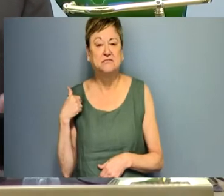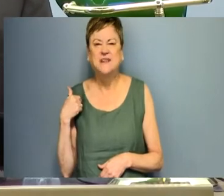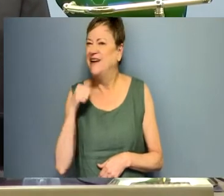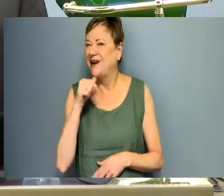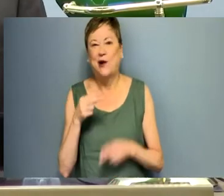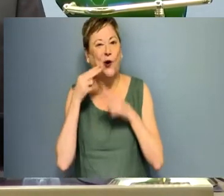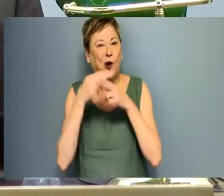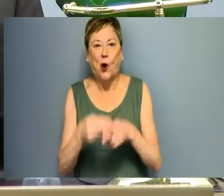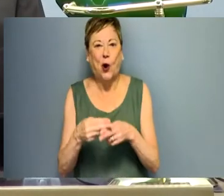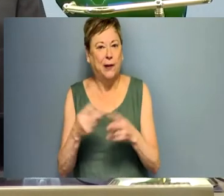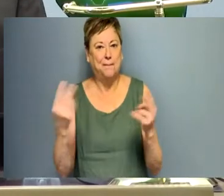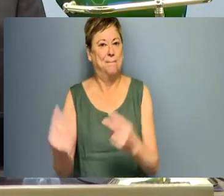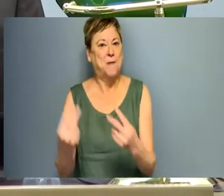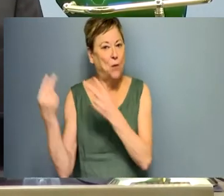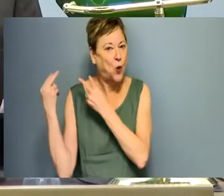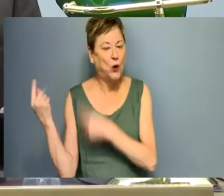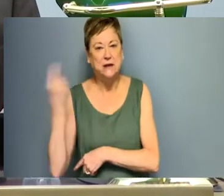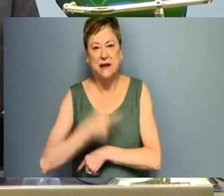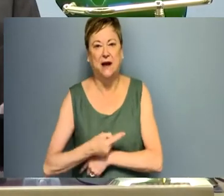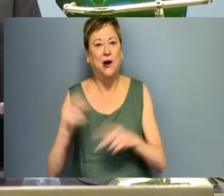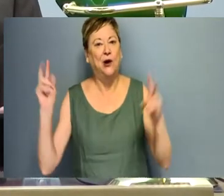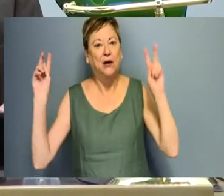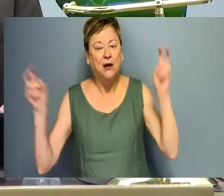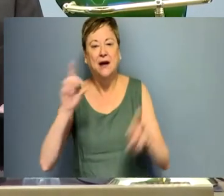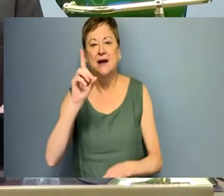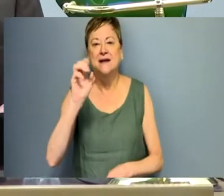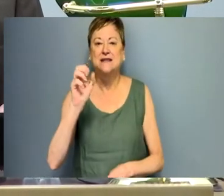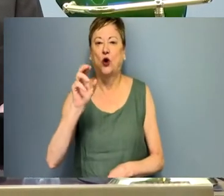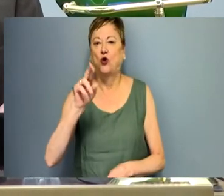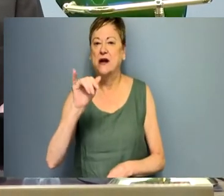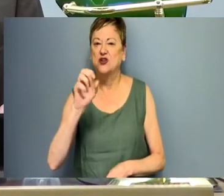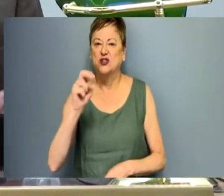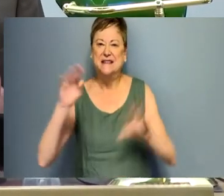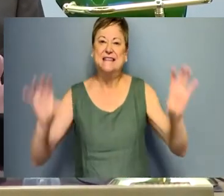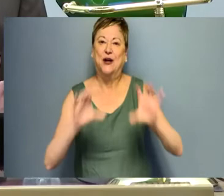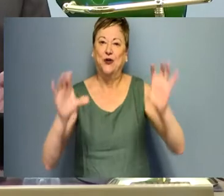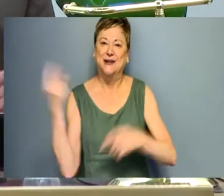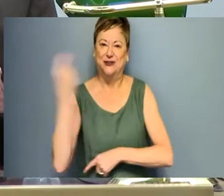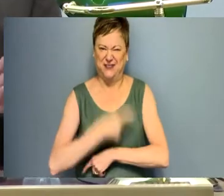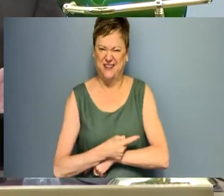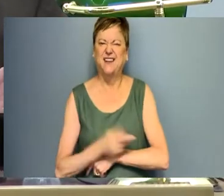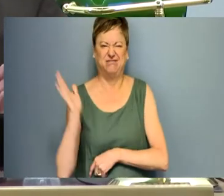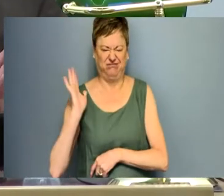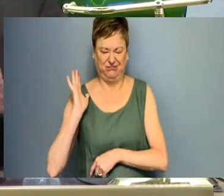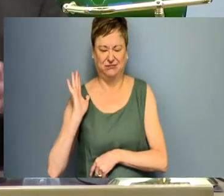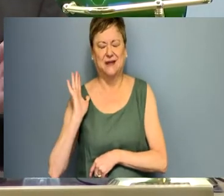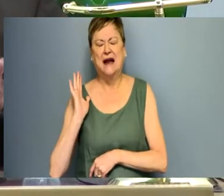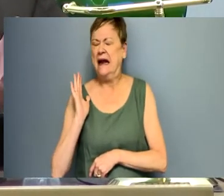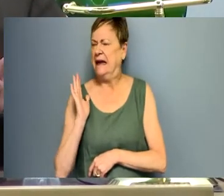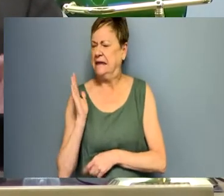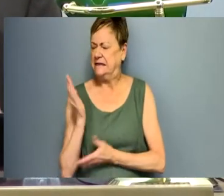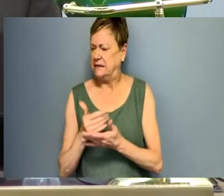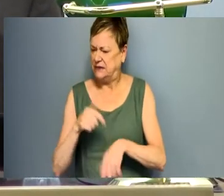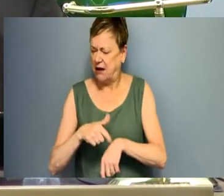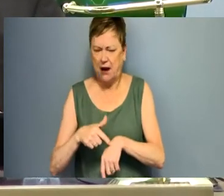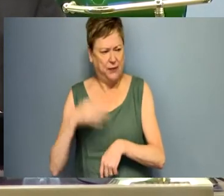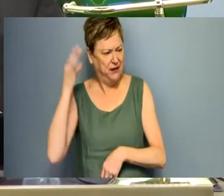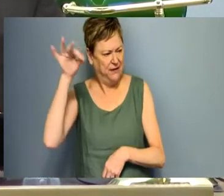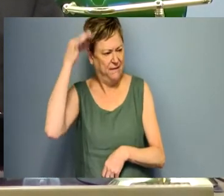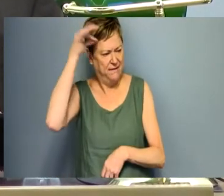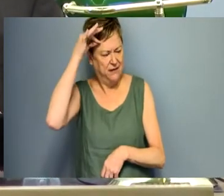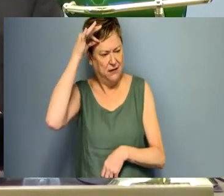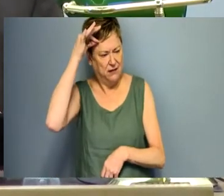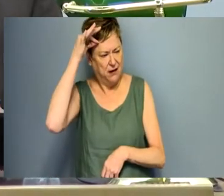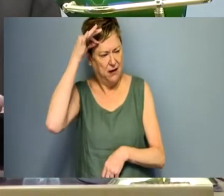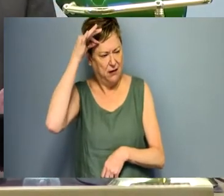it Memorial Day. We called it Decoration Day. And I think at some point, the federal government actually